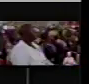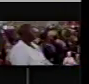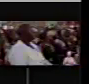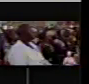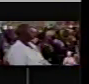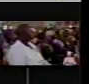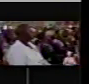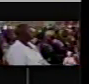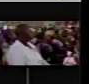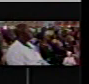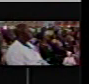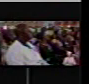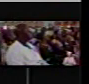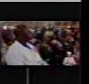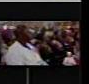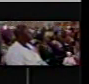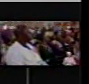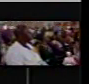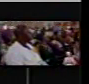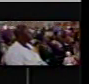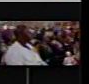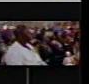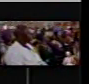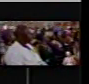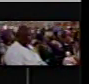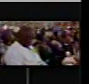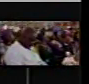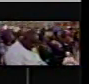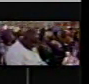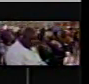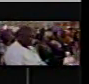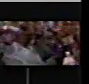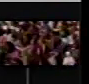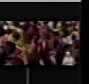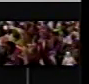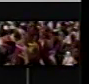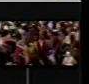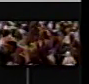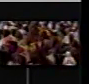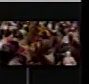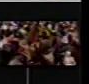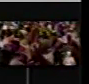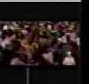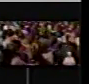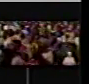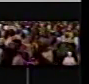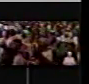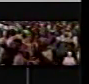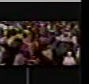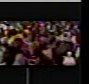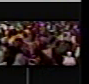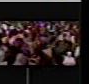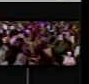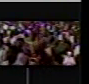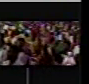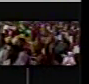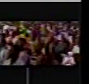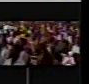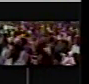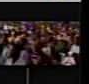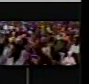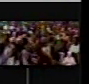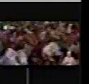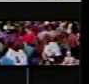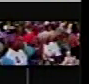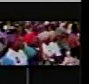our profound gratitude unto the Lord. Yes, God's mercy remains. God's mercy